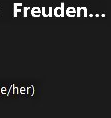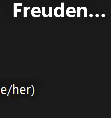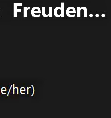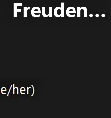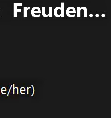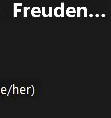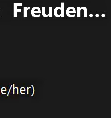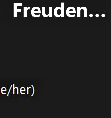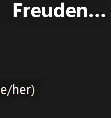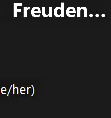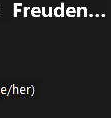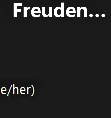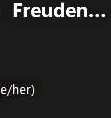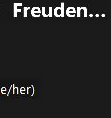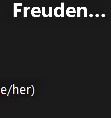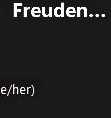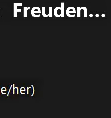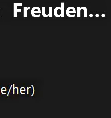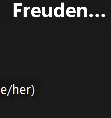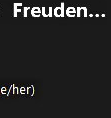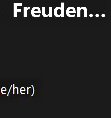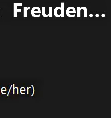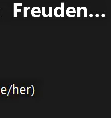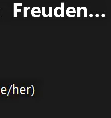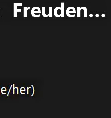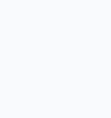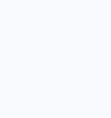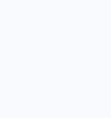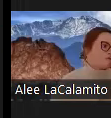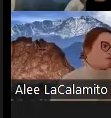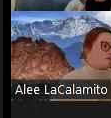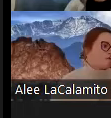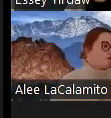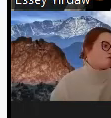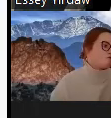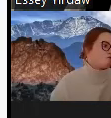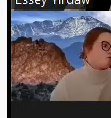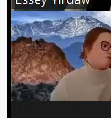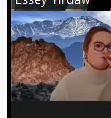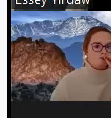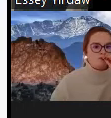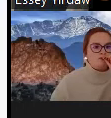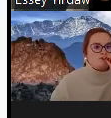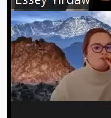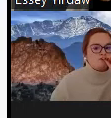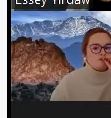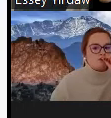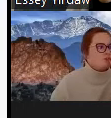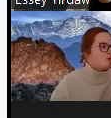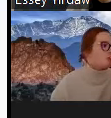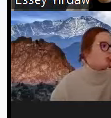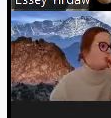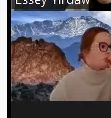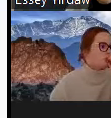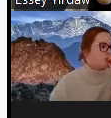confident that the treatment they're receiving is the best. Would be great. Okay.